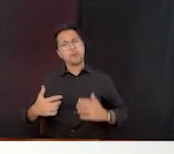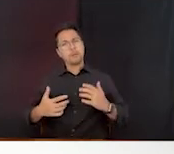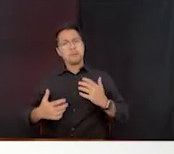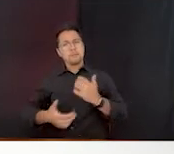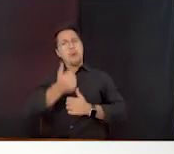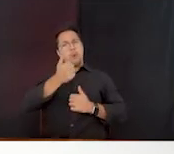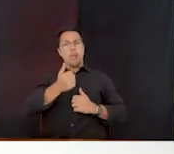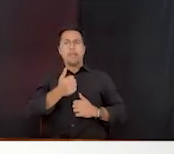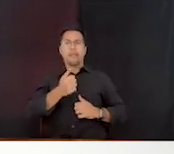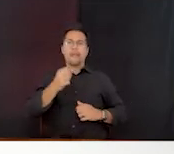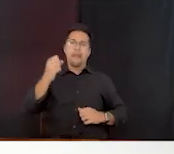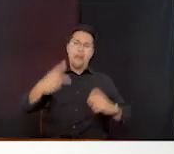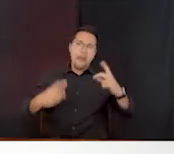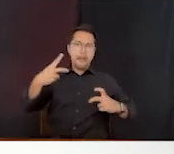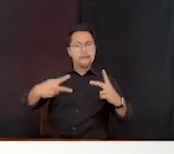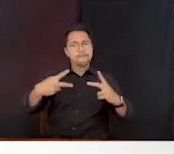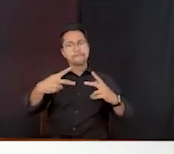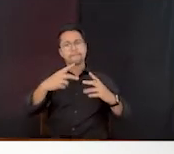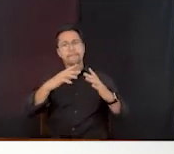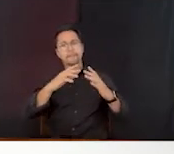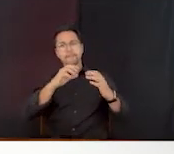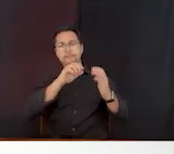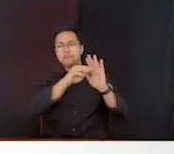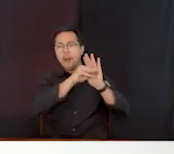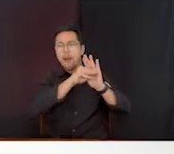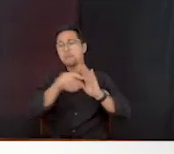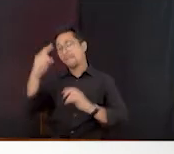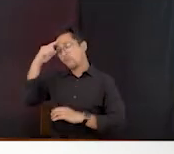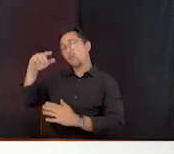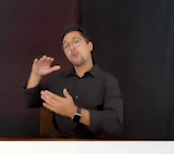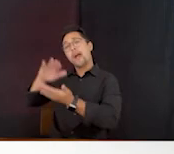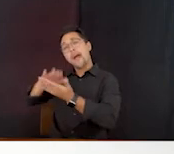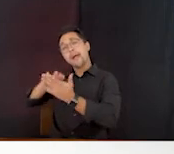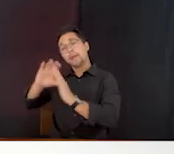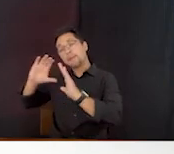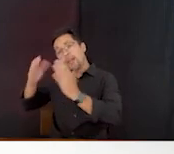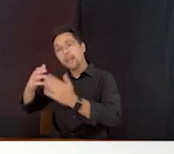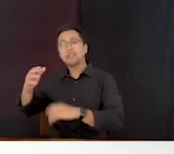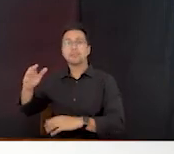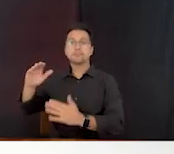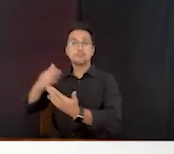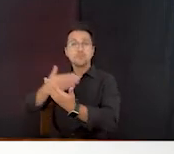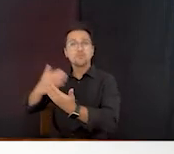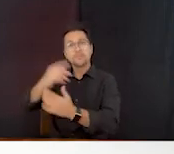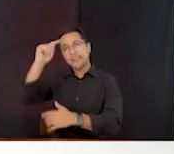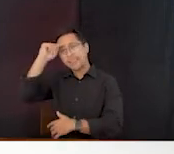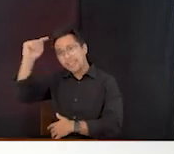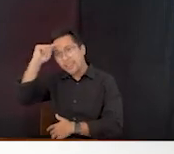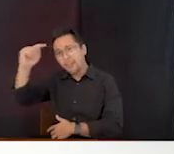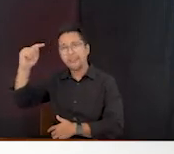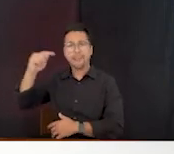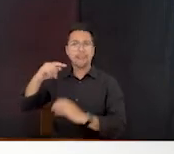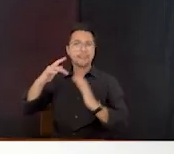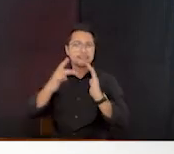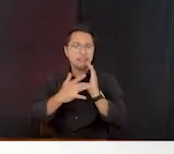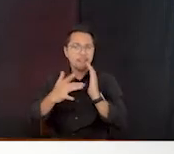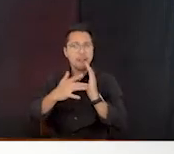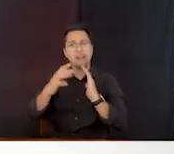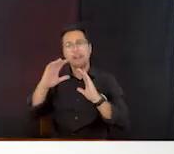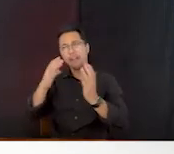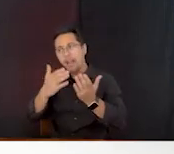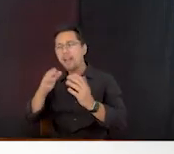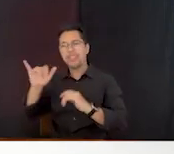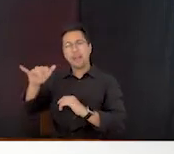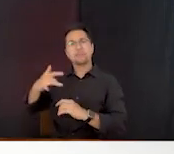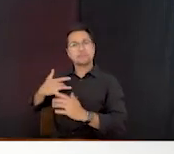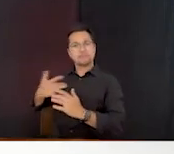model. So when it comes to more academic classes like music theory and history and some of my technology classes, that was all online, and that was a